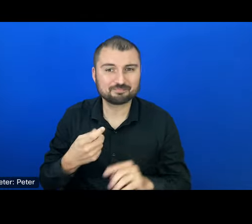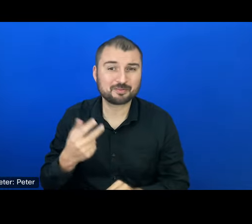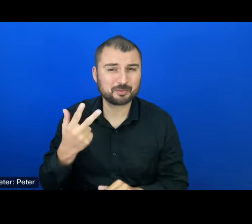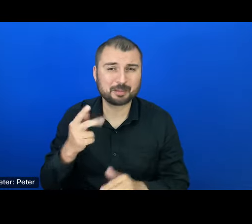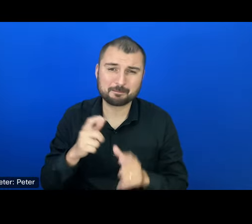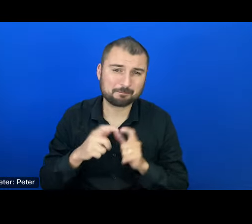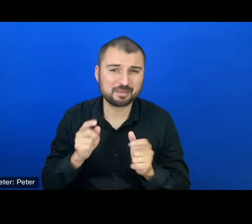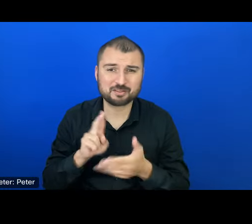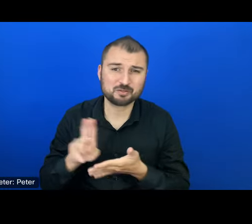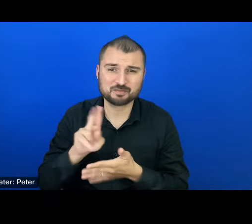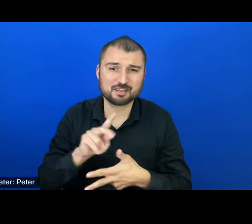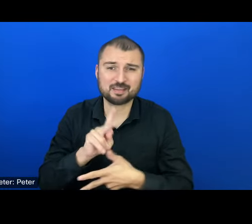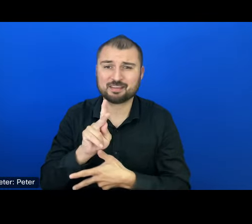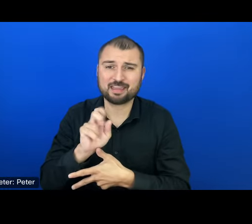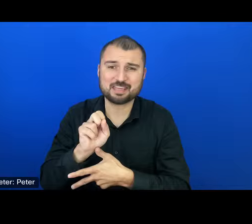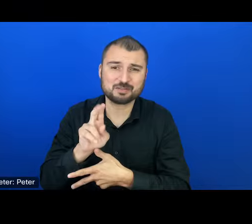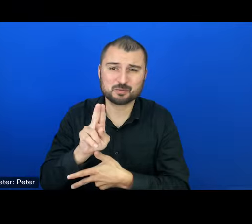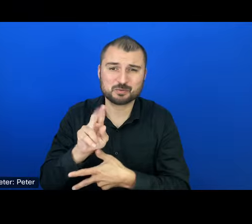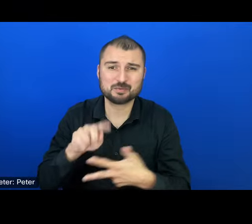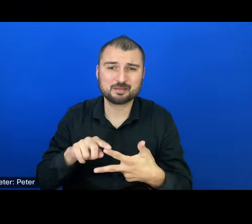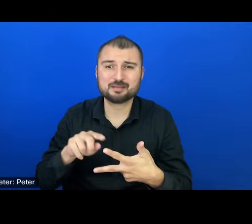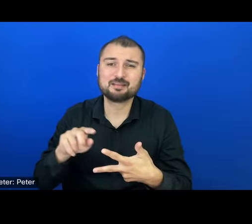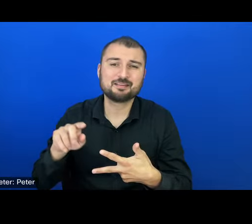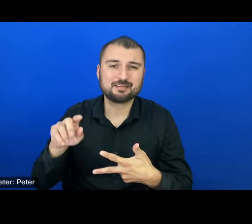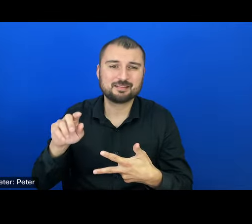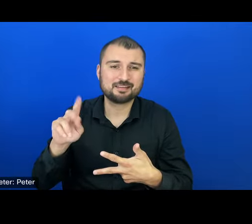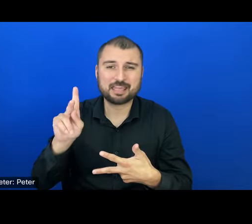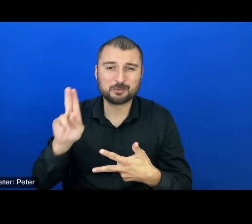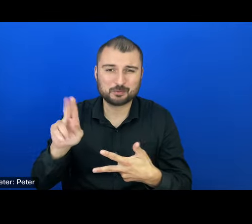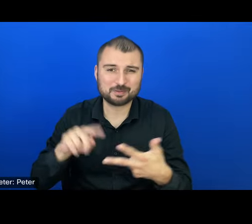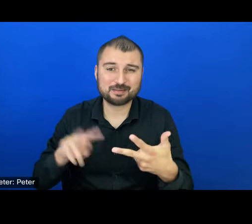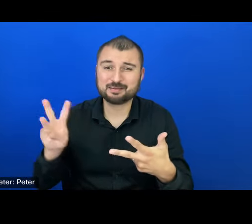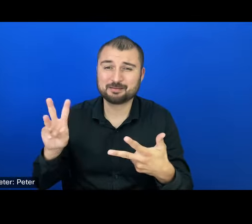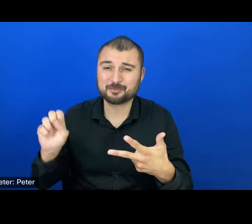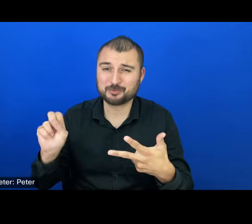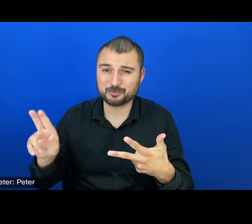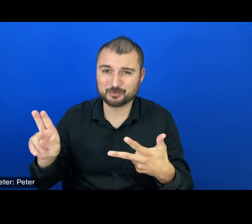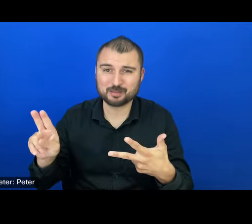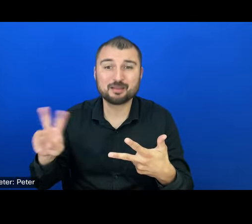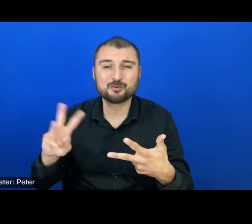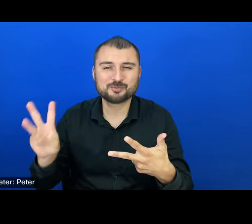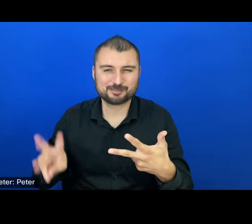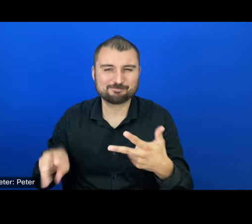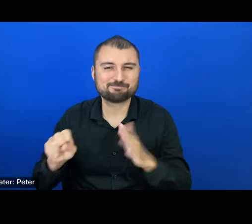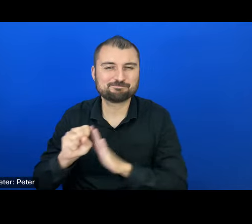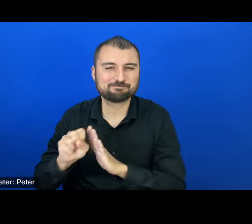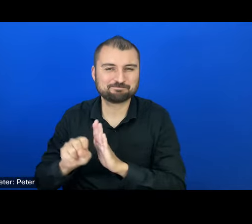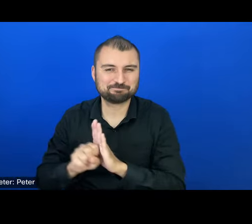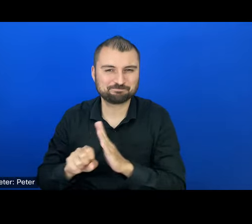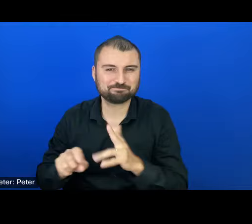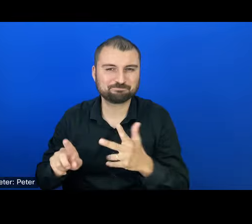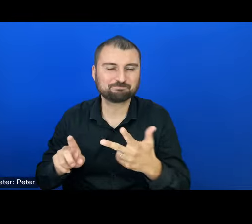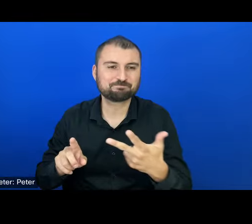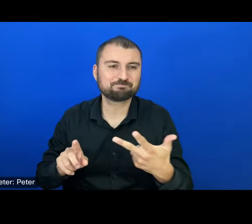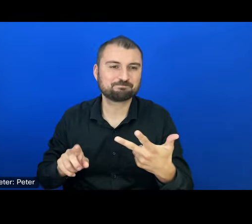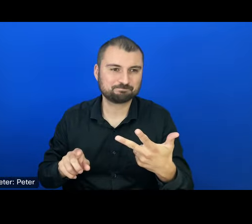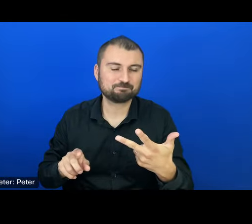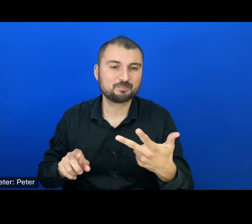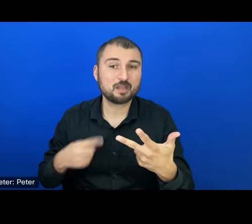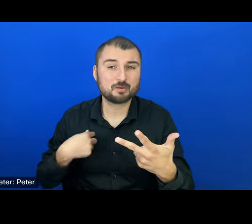universities, KSU, KU, and WSU. Wichita State, yeah. So we do appreciate